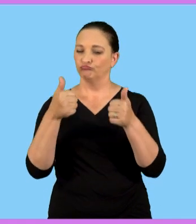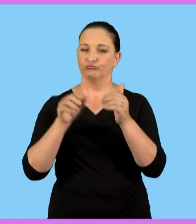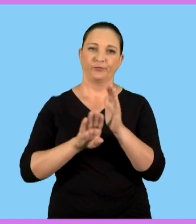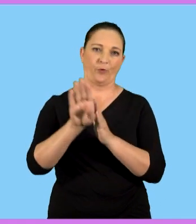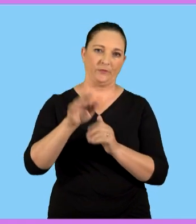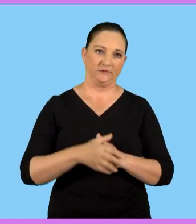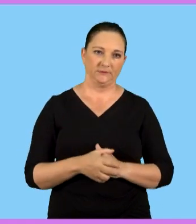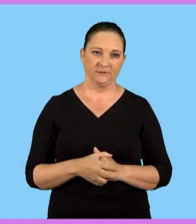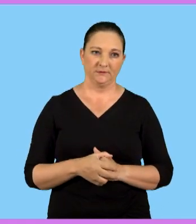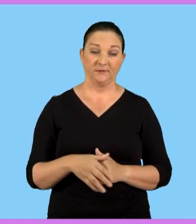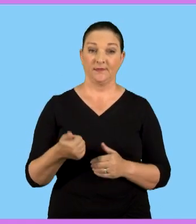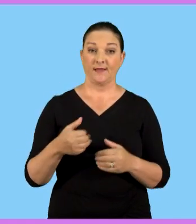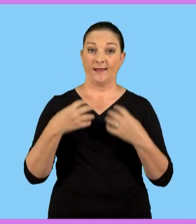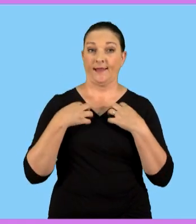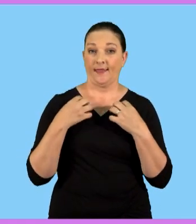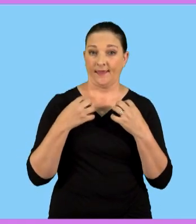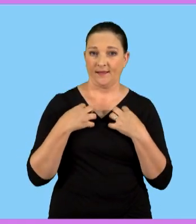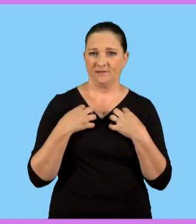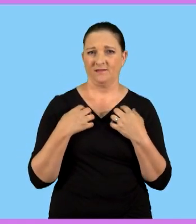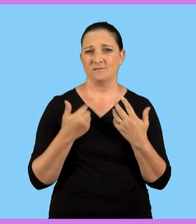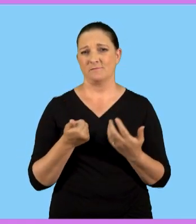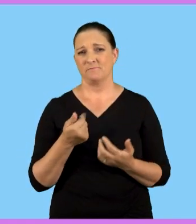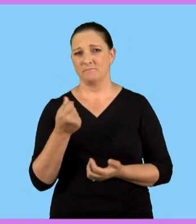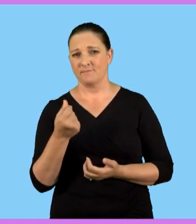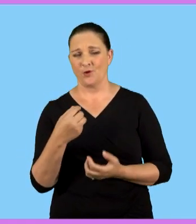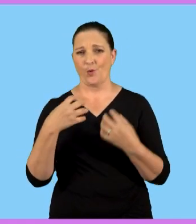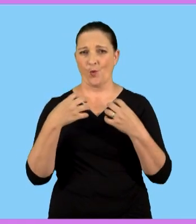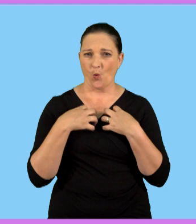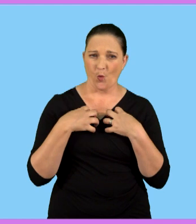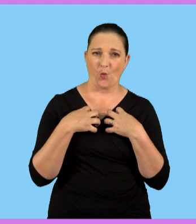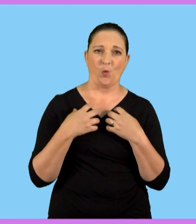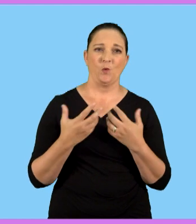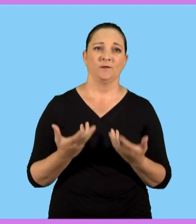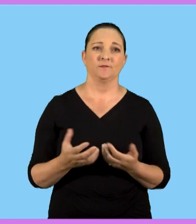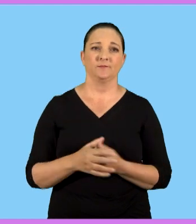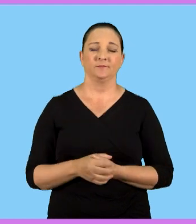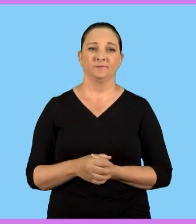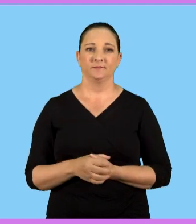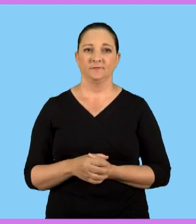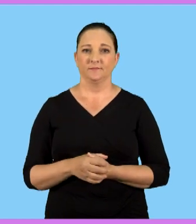performance. Debt, when you owe money. No.